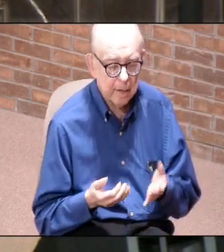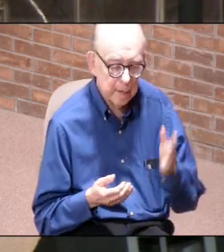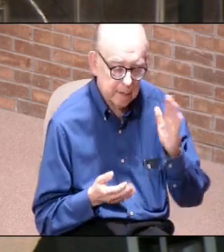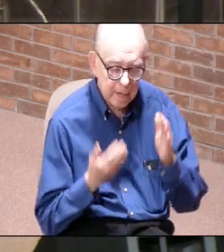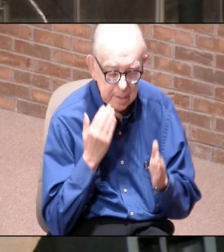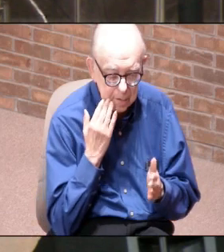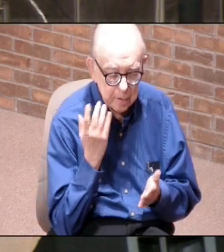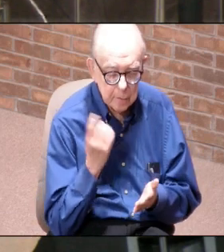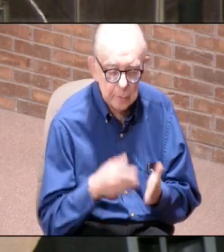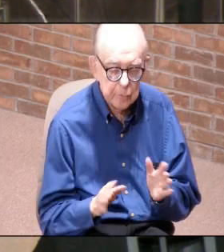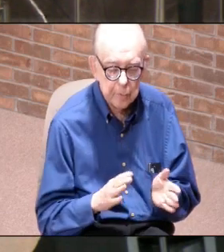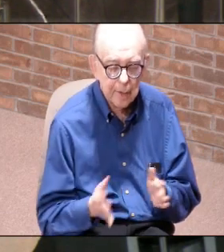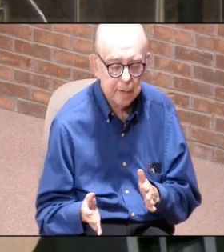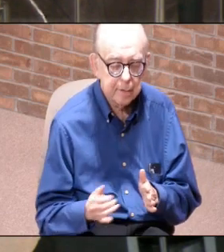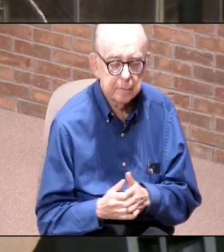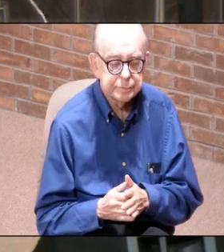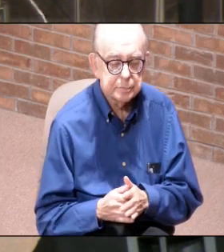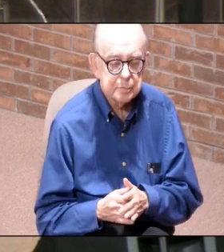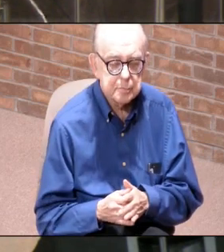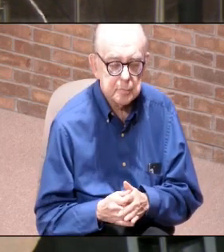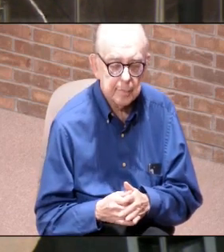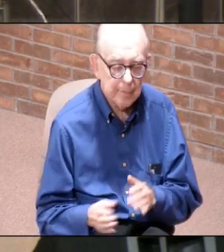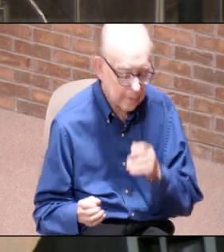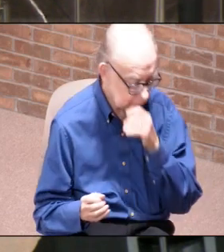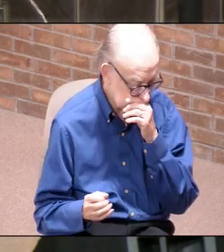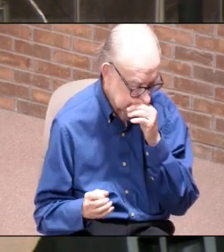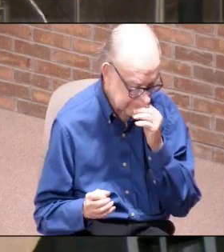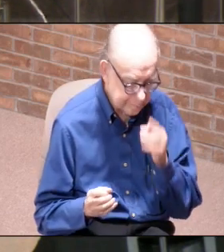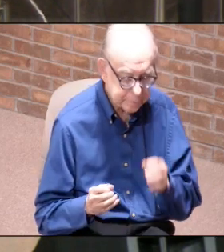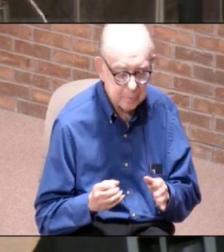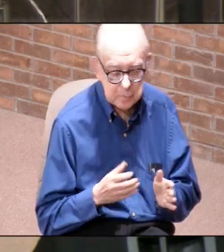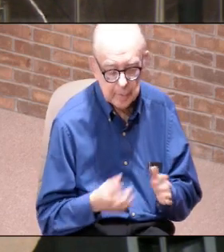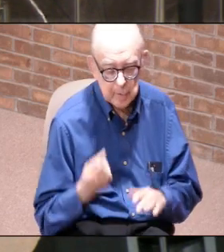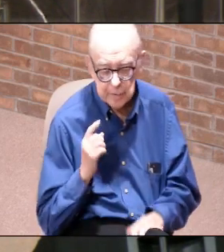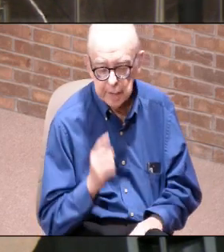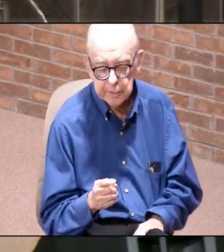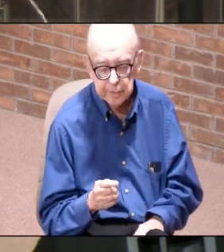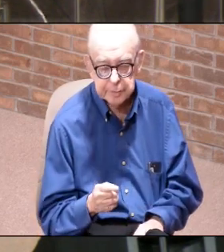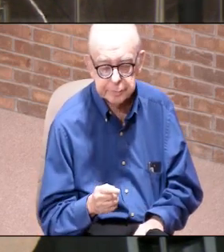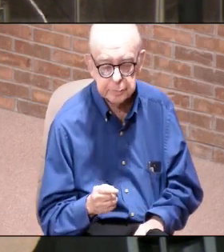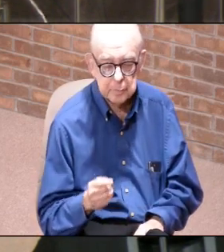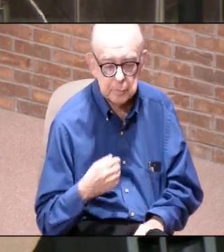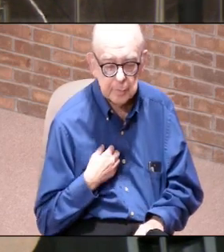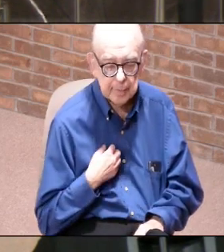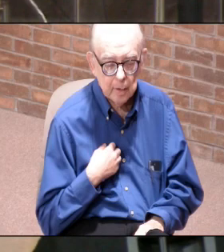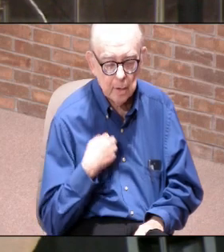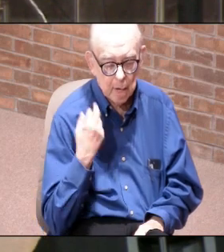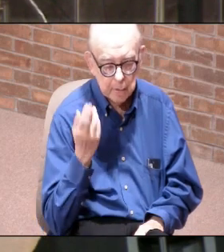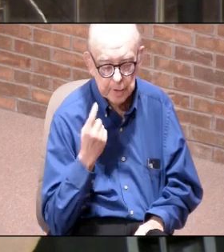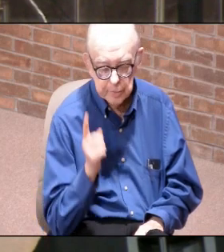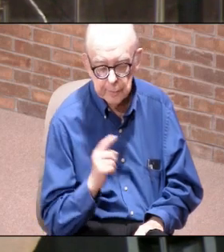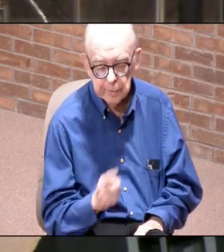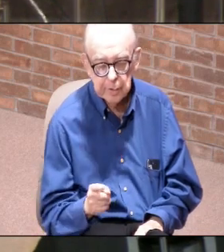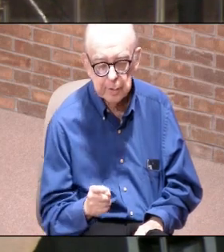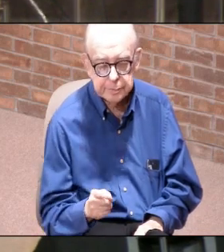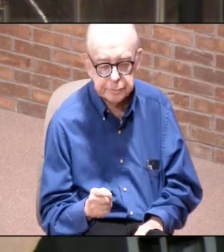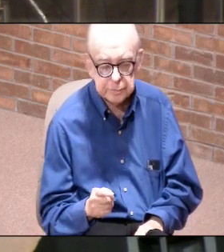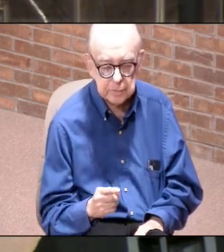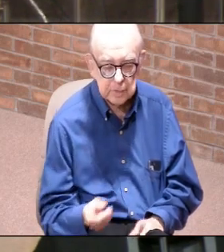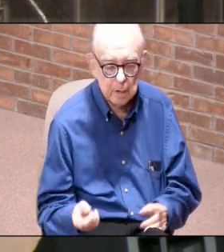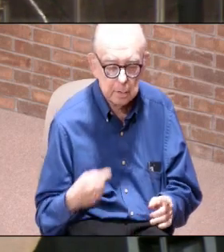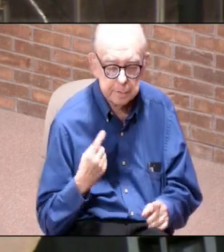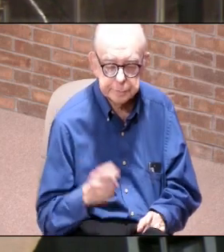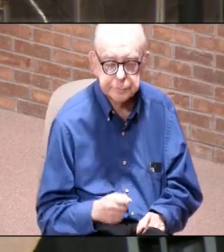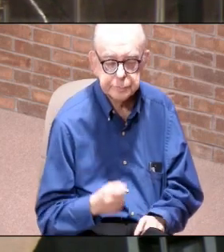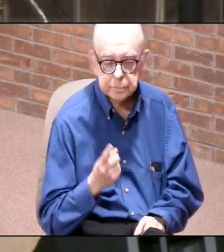that that's what it was going to be. And I had plans for you. I had a purpose for you. And we